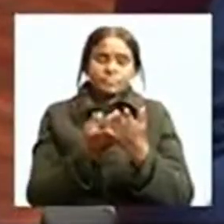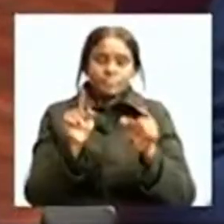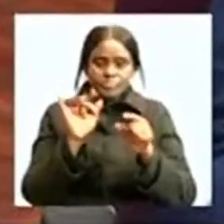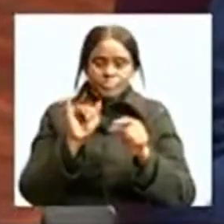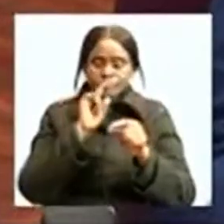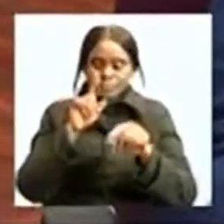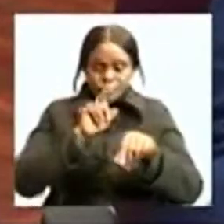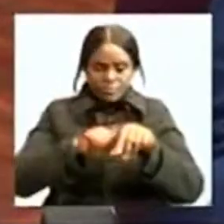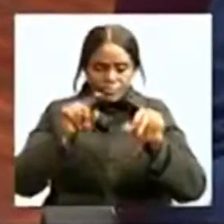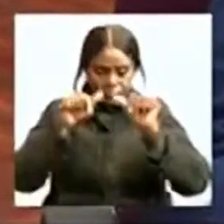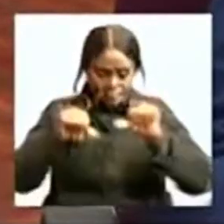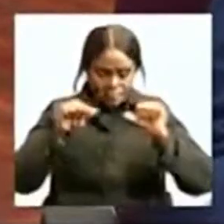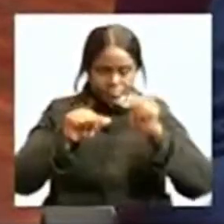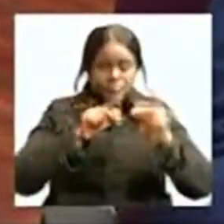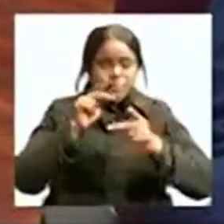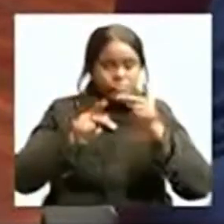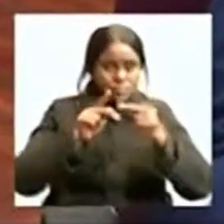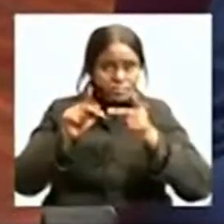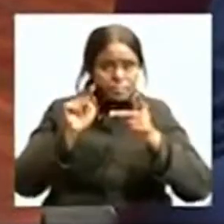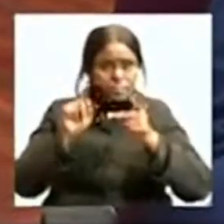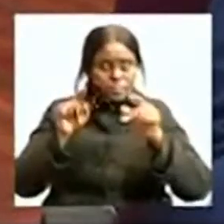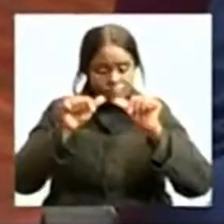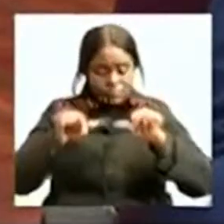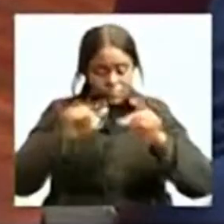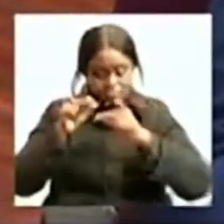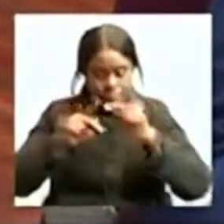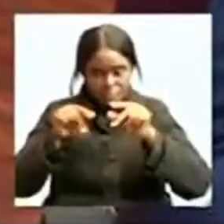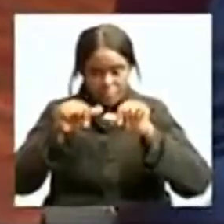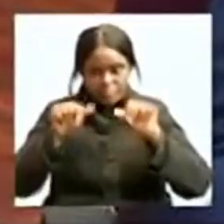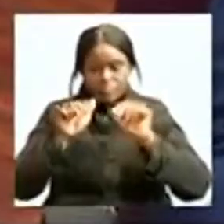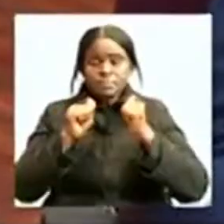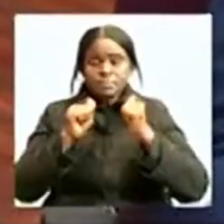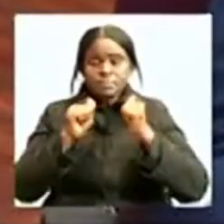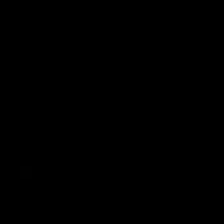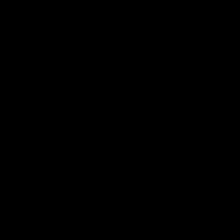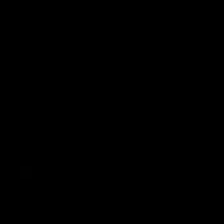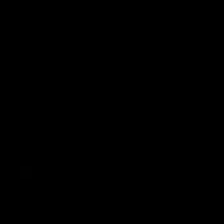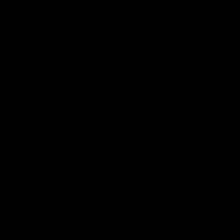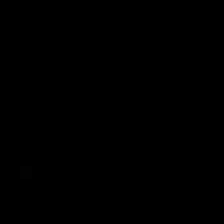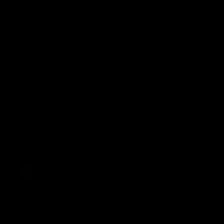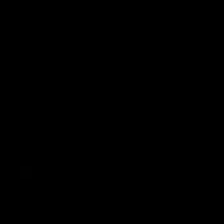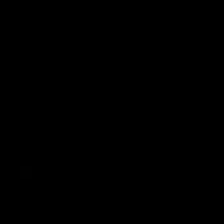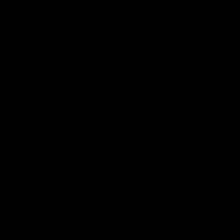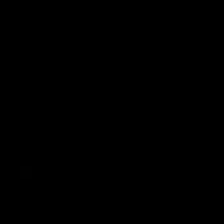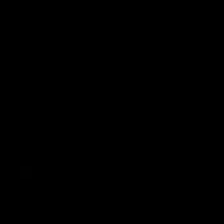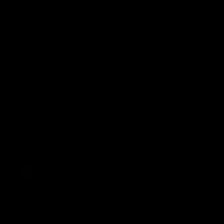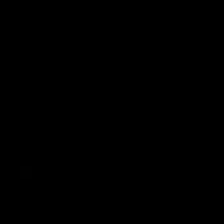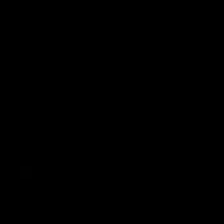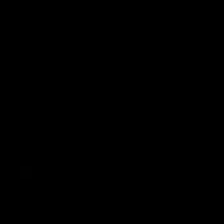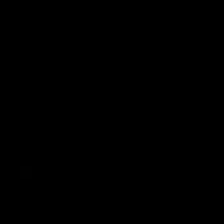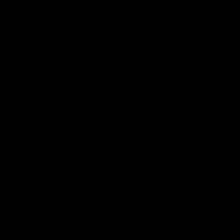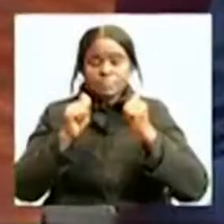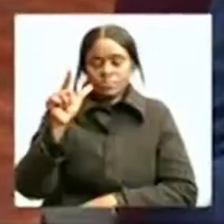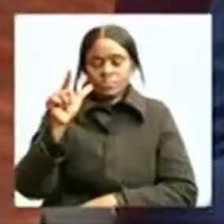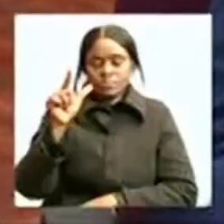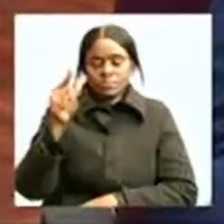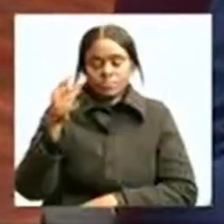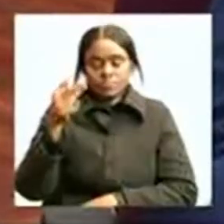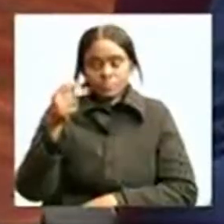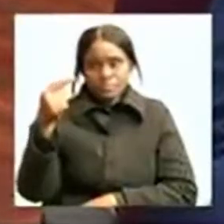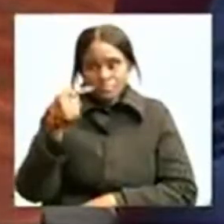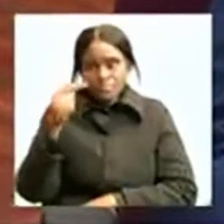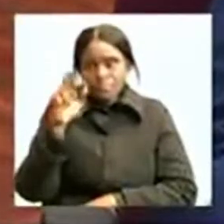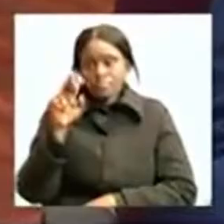During the audit process, the Auditor General engaged officials in rural